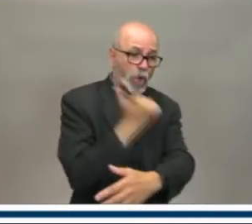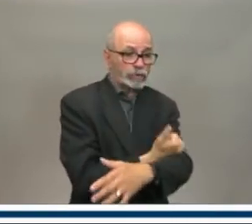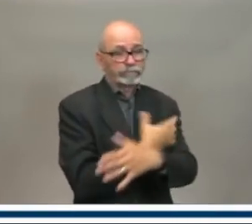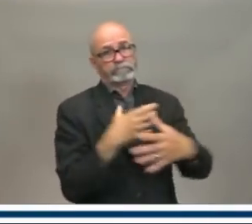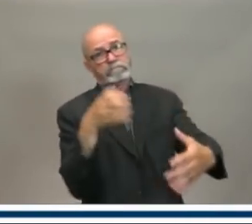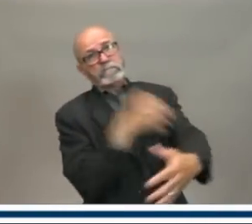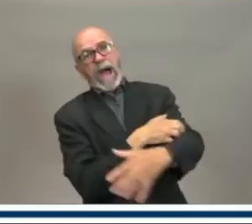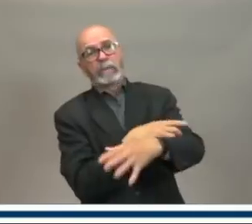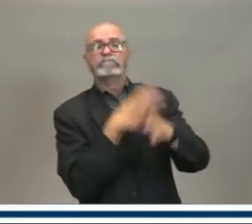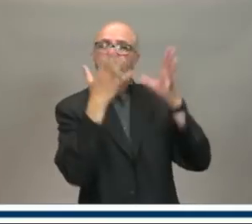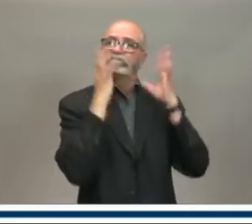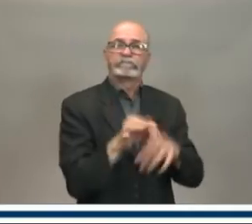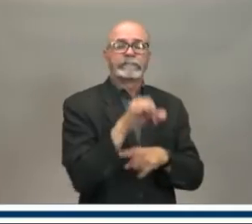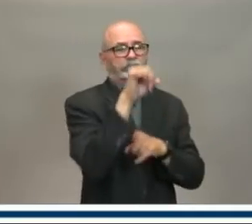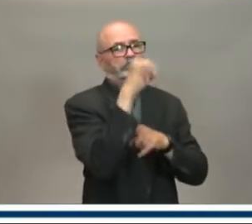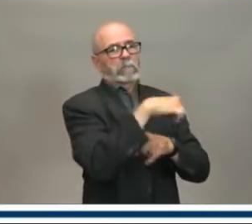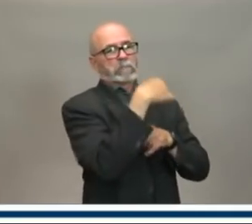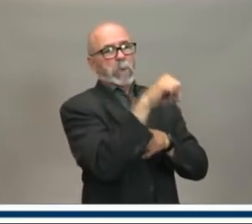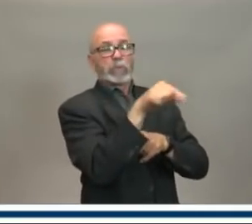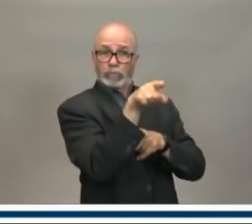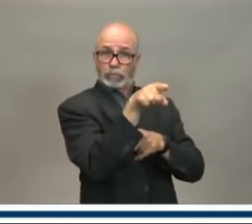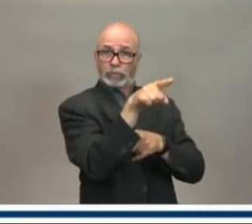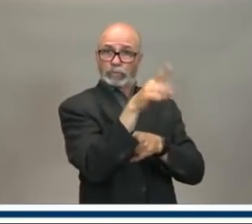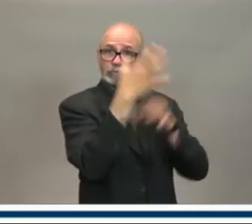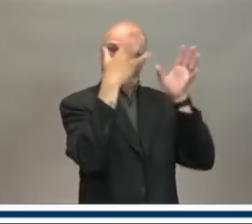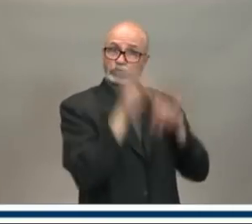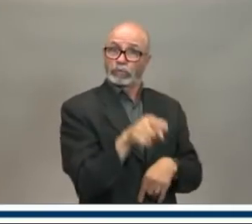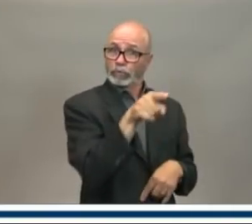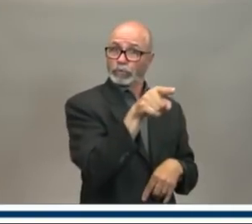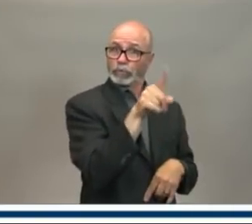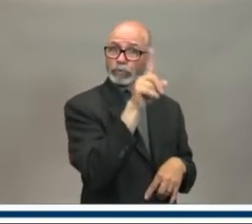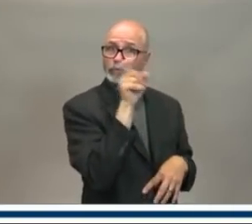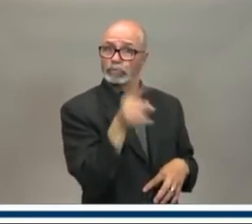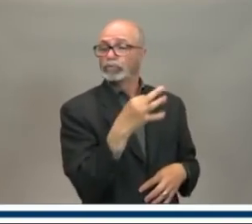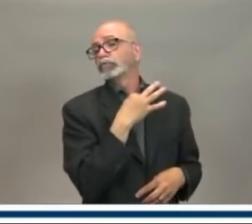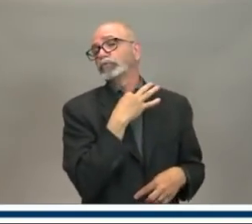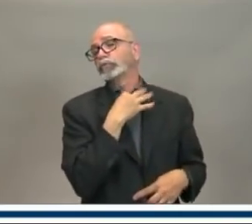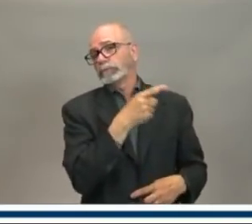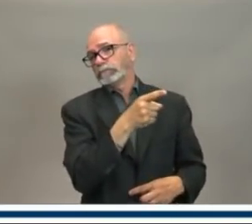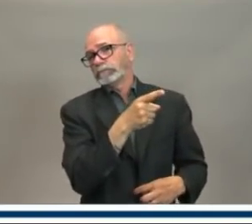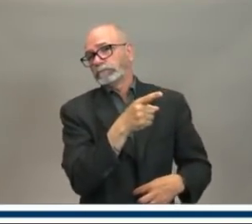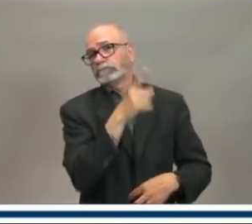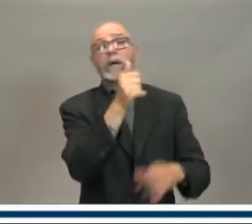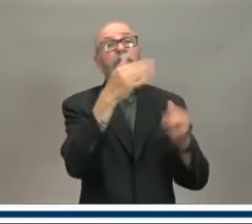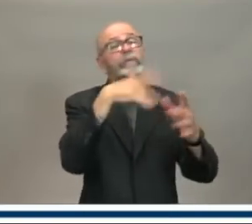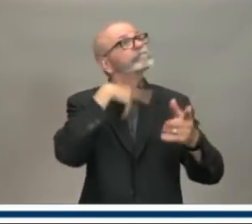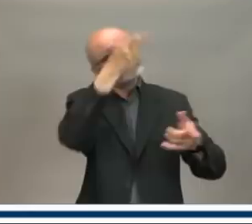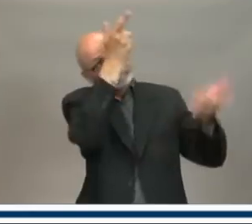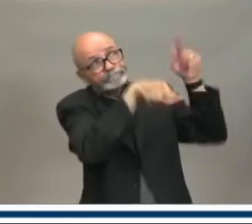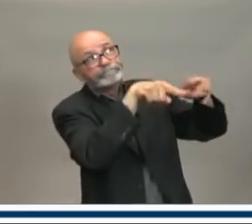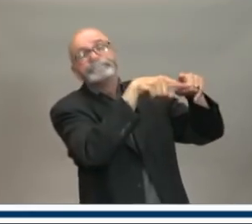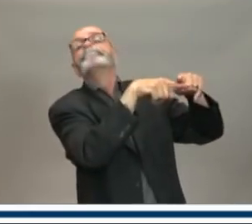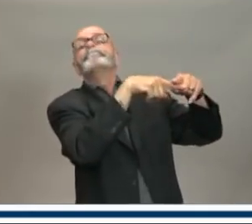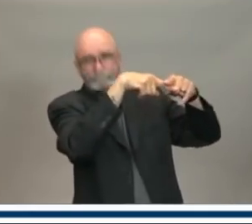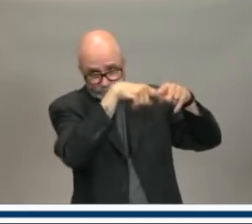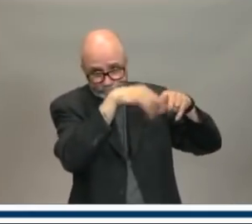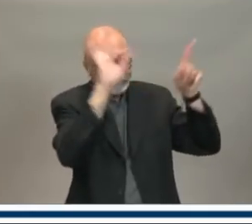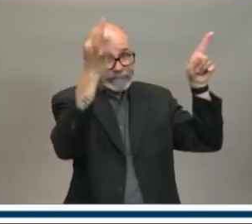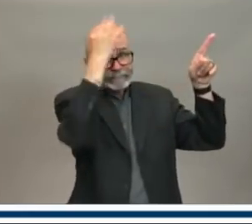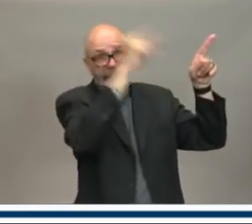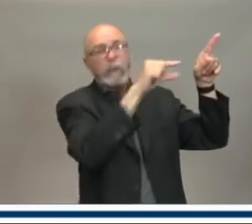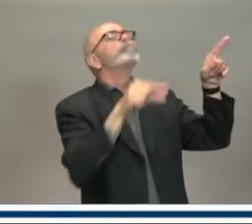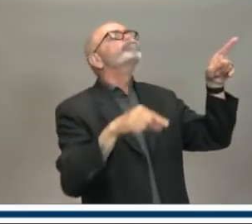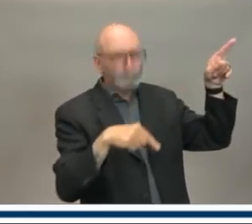Scotia, irrespective of whatever agreements the federal government and the American government might reach? Well, we'll obviously